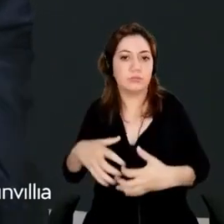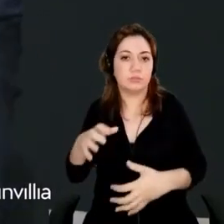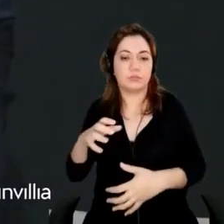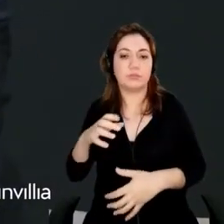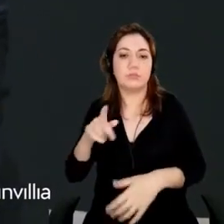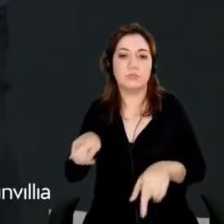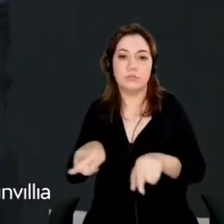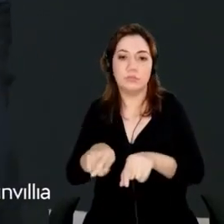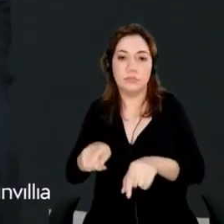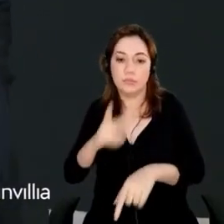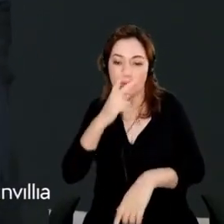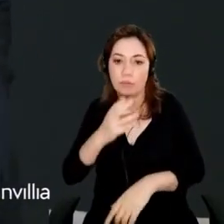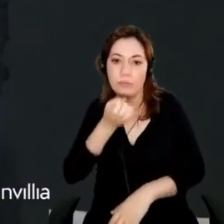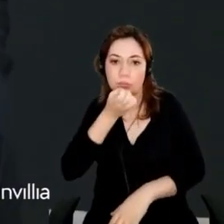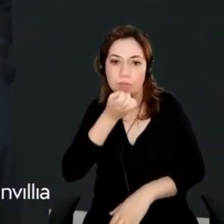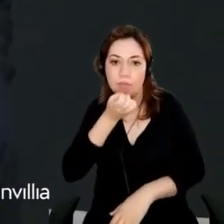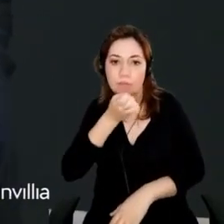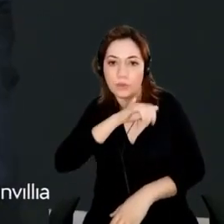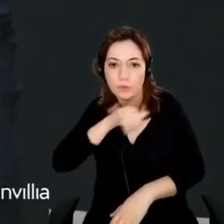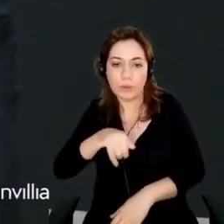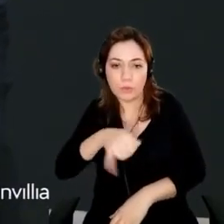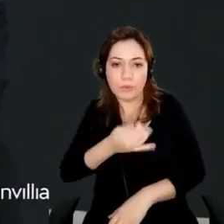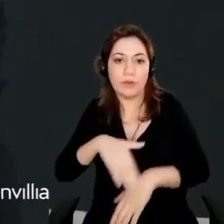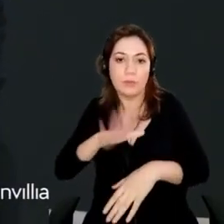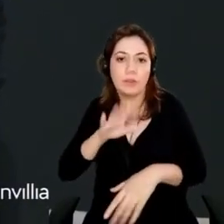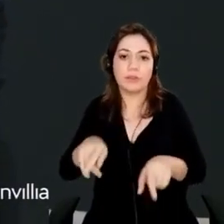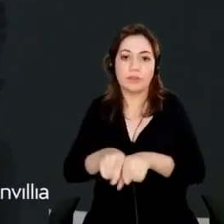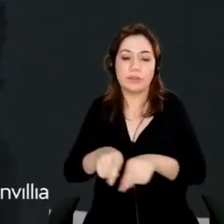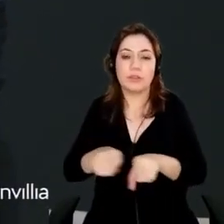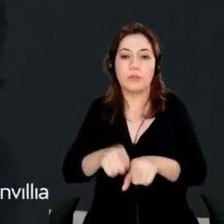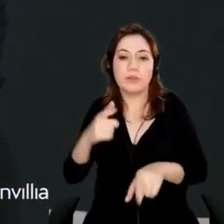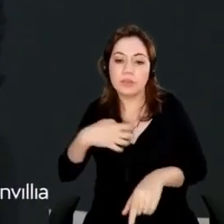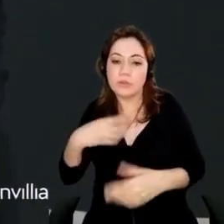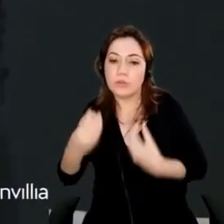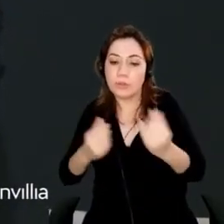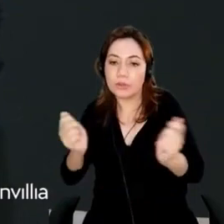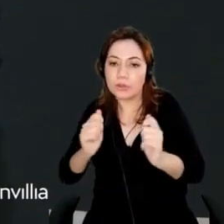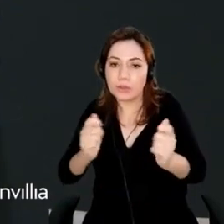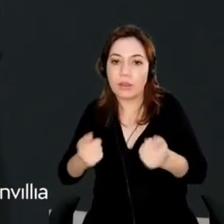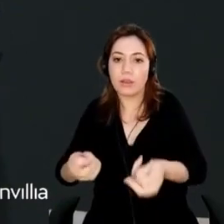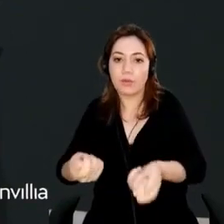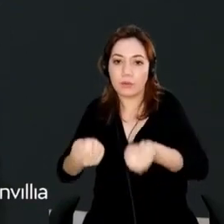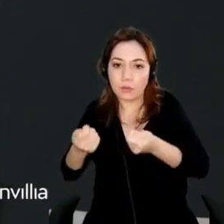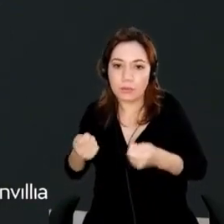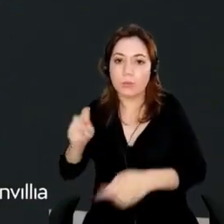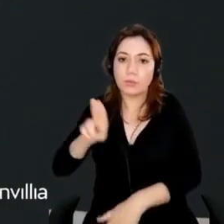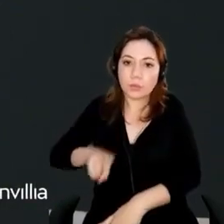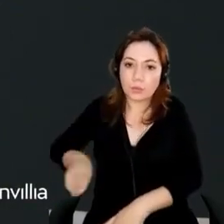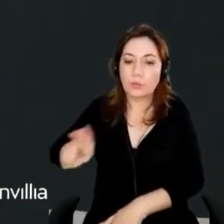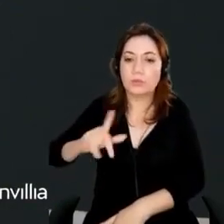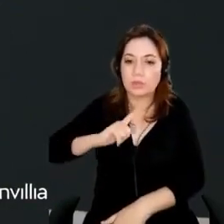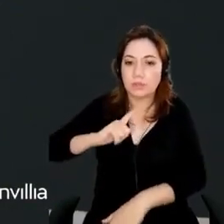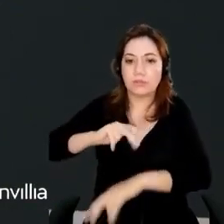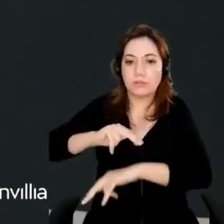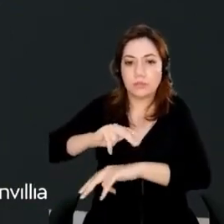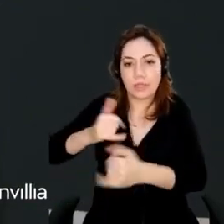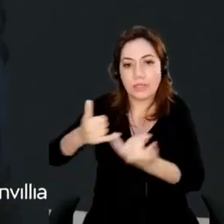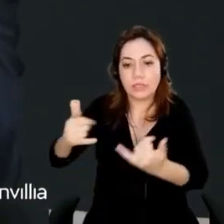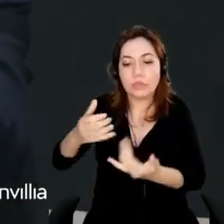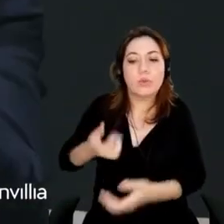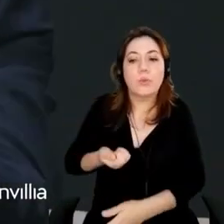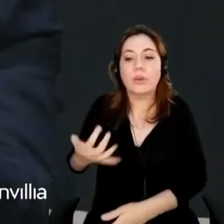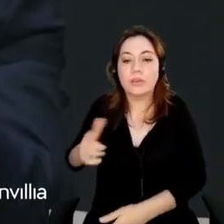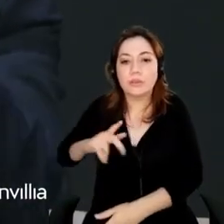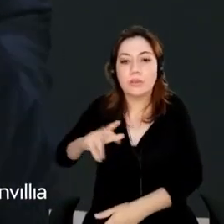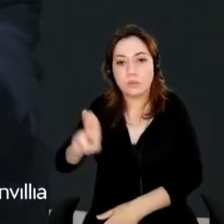you know, to be able to get sensors and optimize, you know, how much those energies are using, you know. So I think, yes, AI is consuming energy, but we